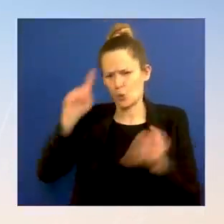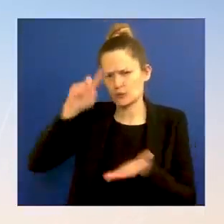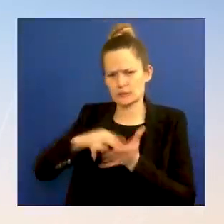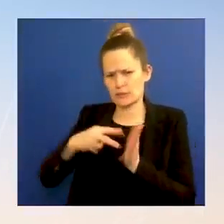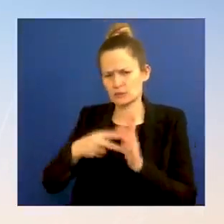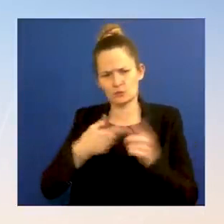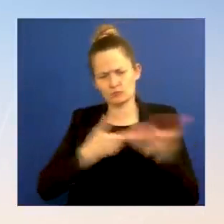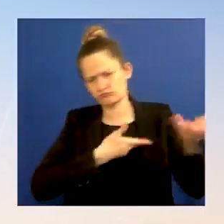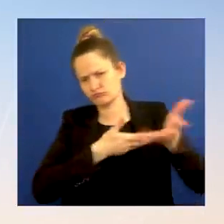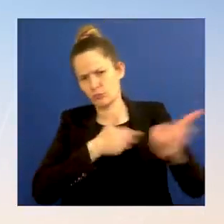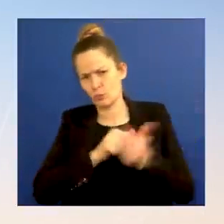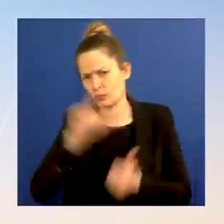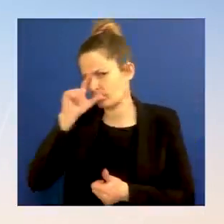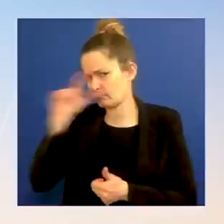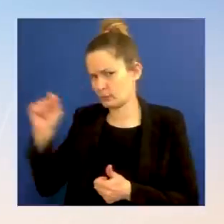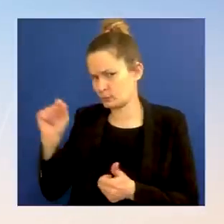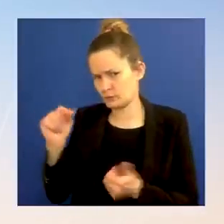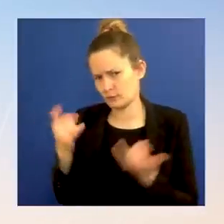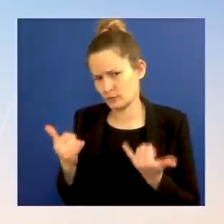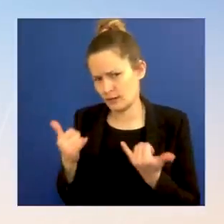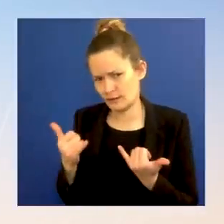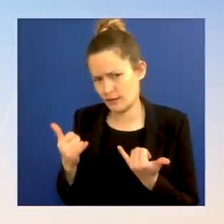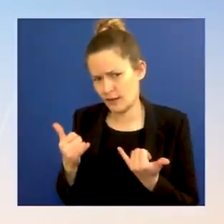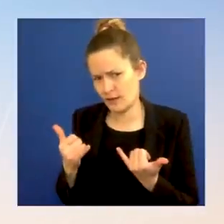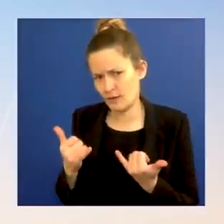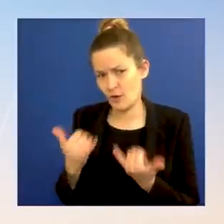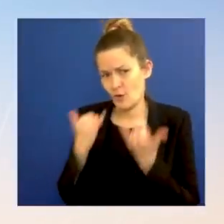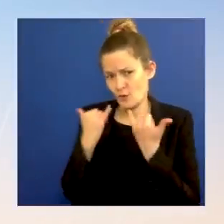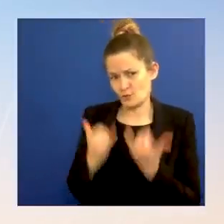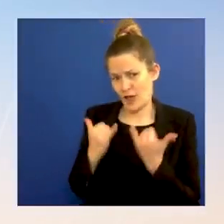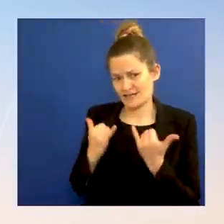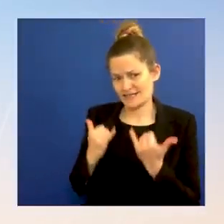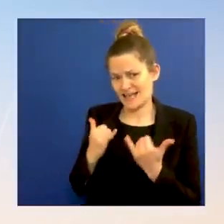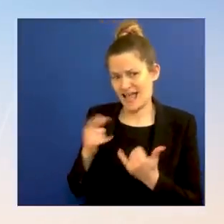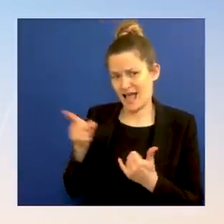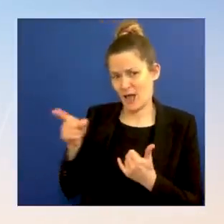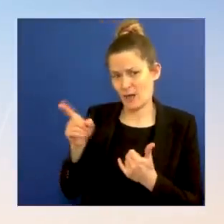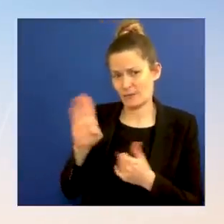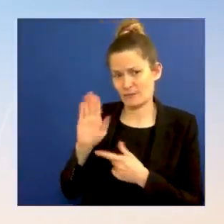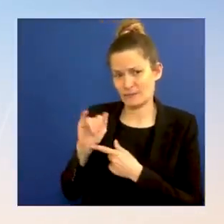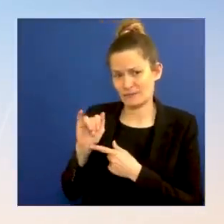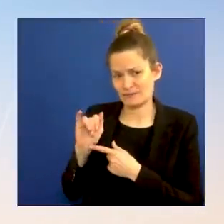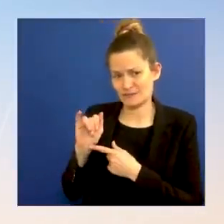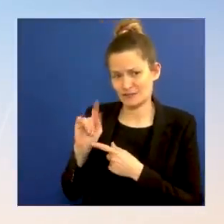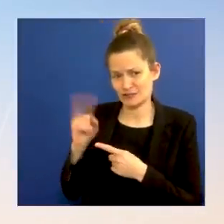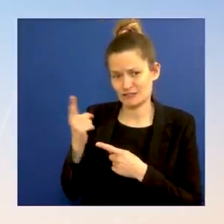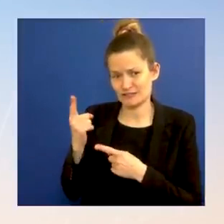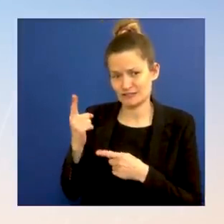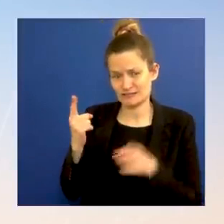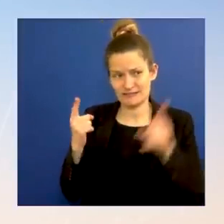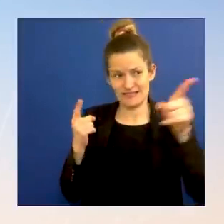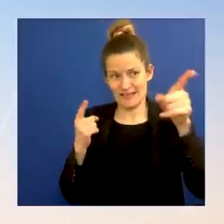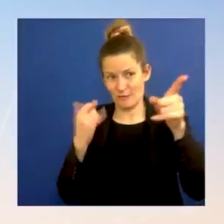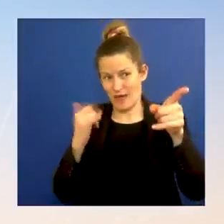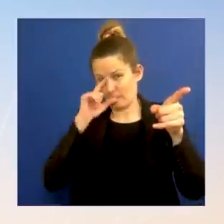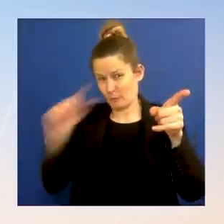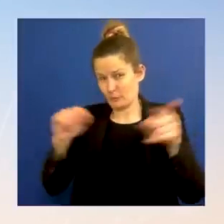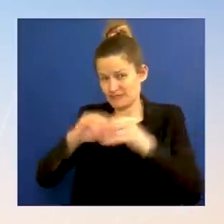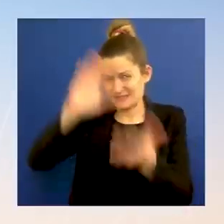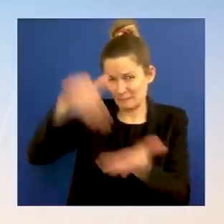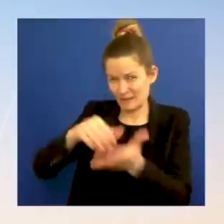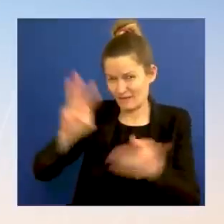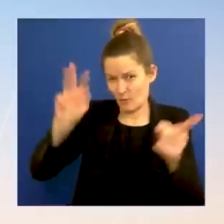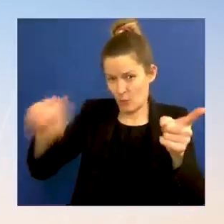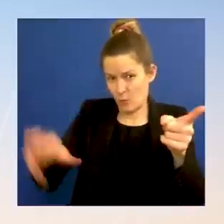of an escalatory war in a sovereign foreign country. This is not the moment for the President of the United States to